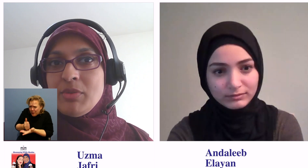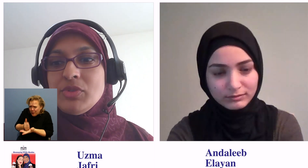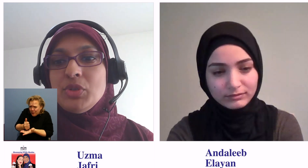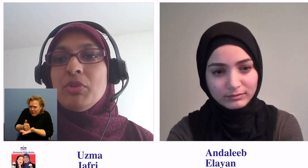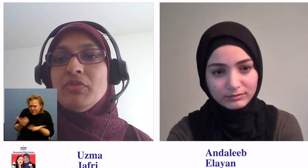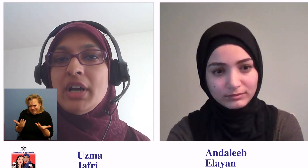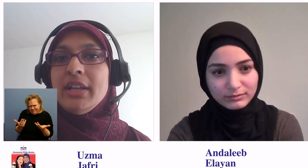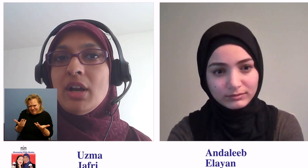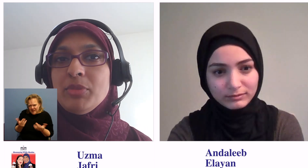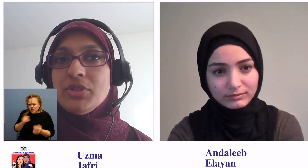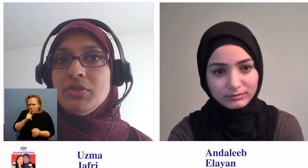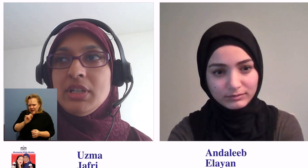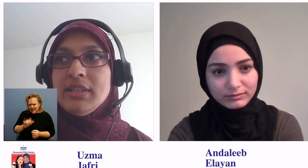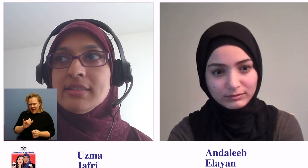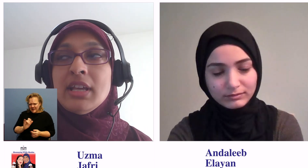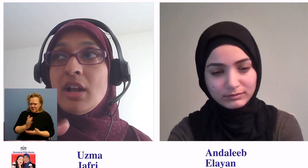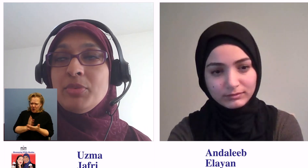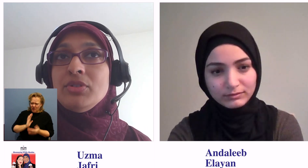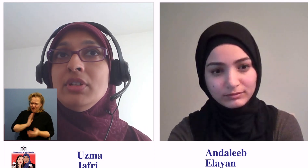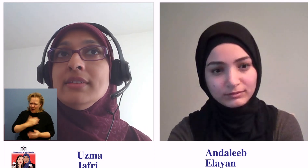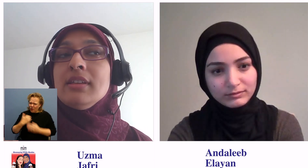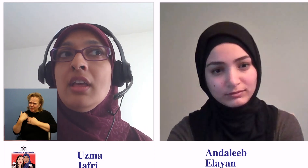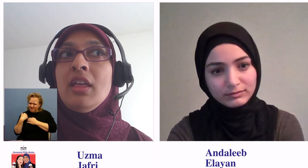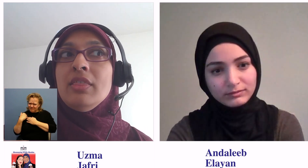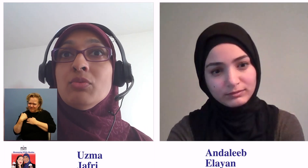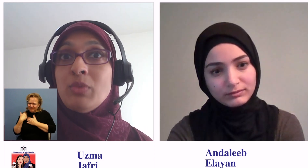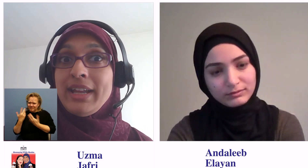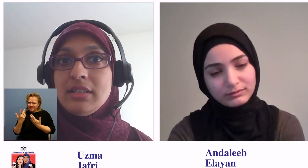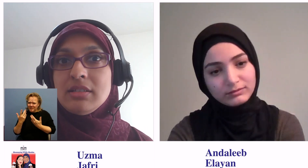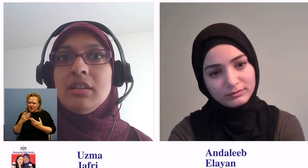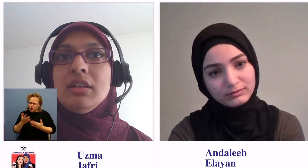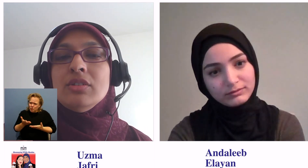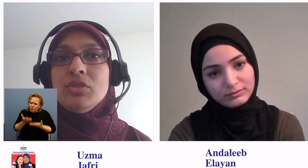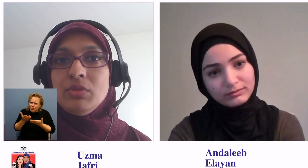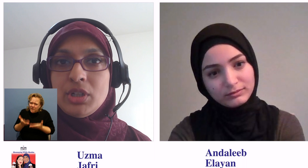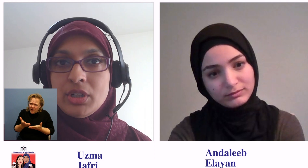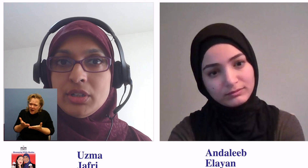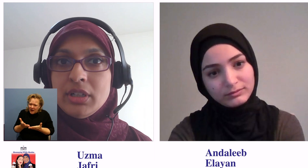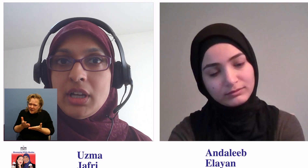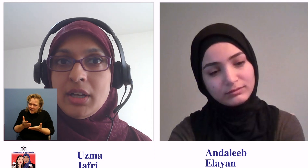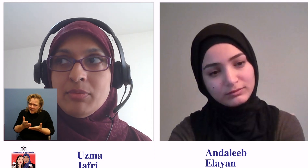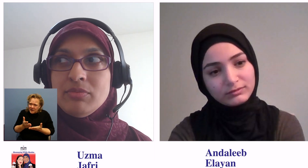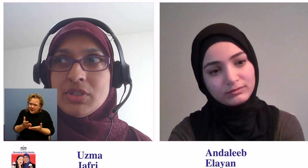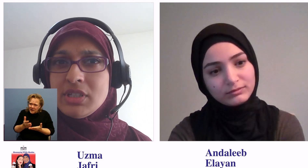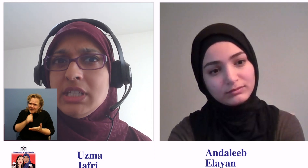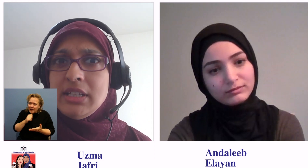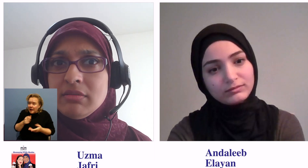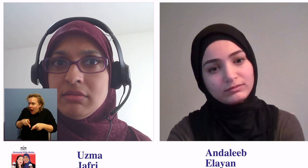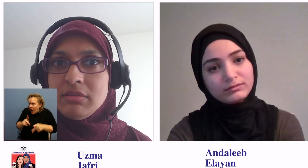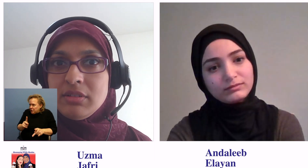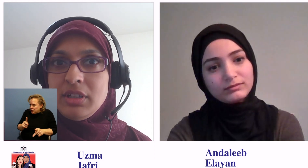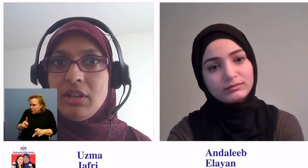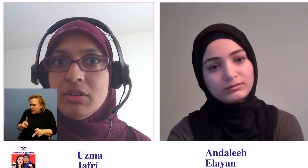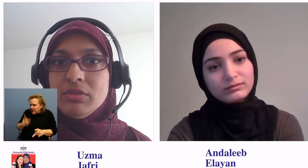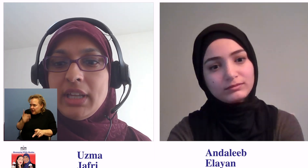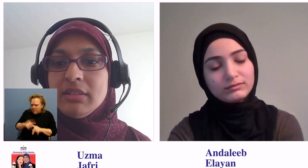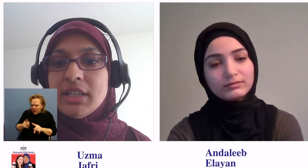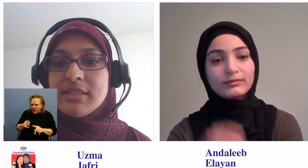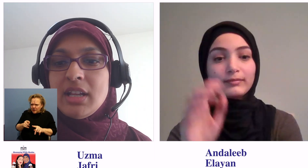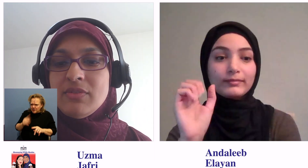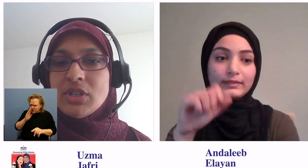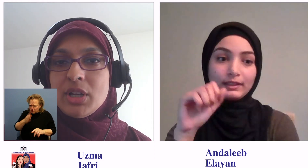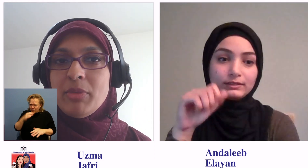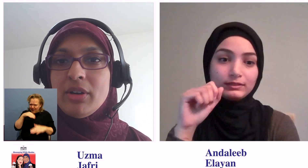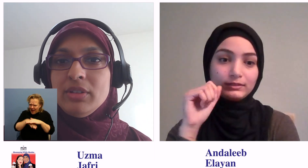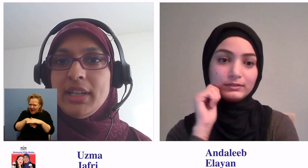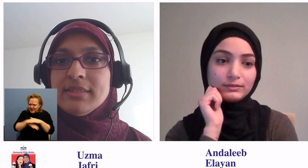as Muslims to provide opportunities, not opportunities, the right to learn, um, just the Dean, you know, like,